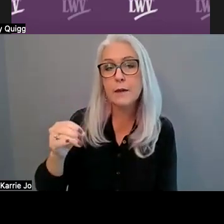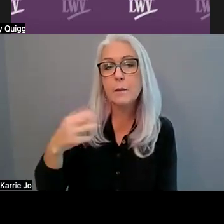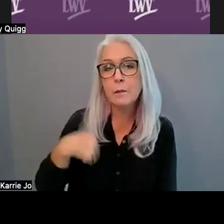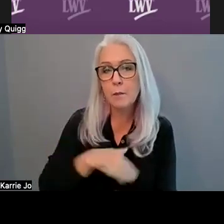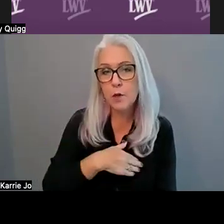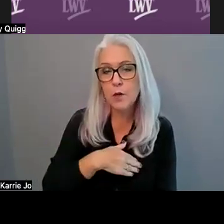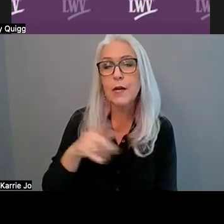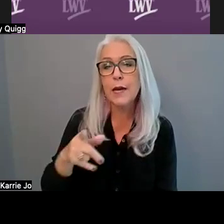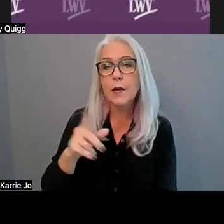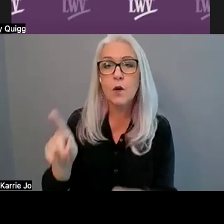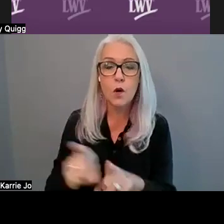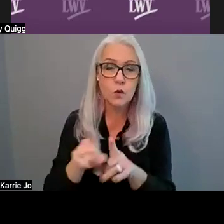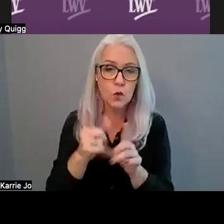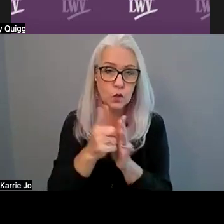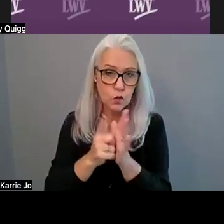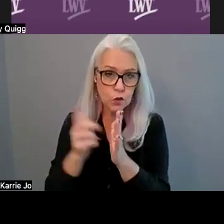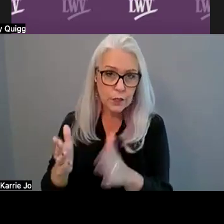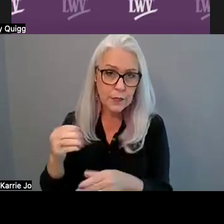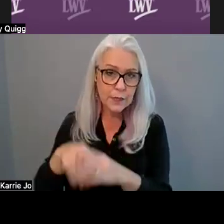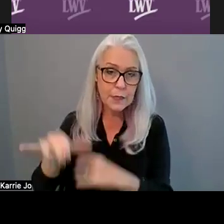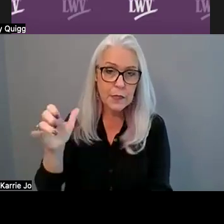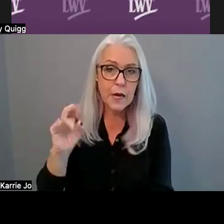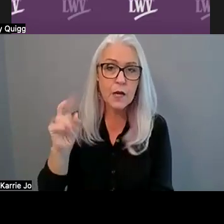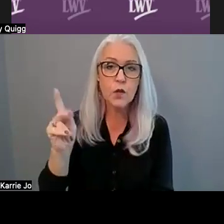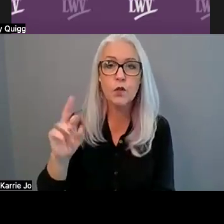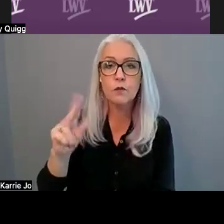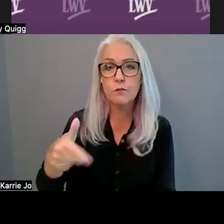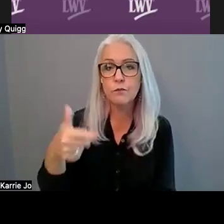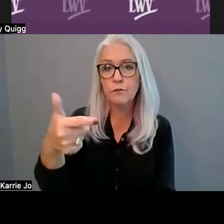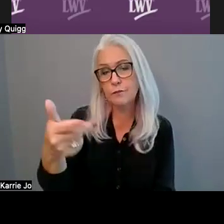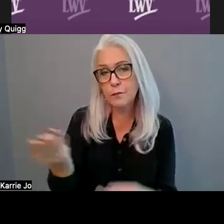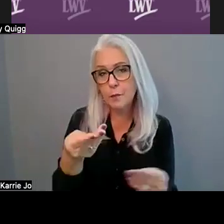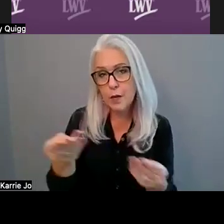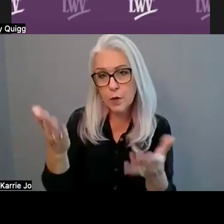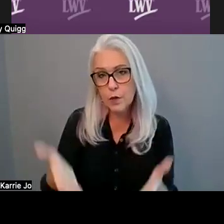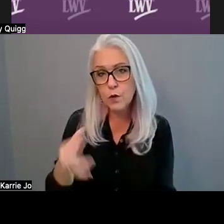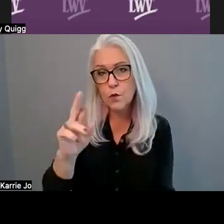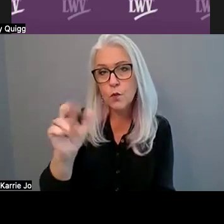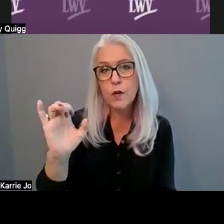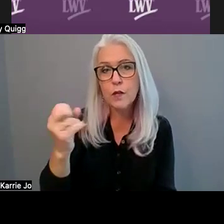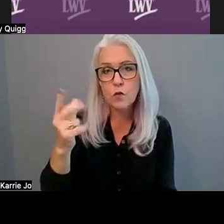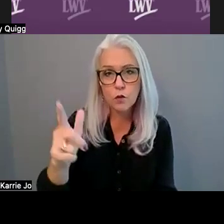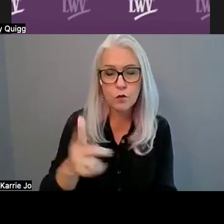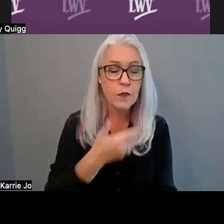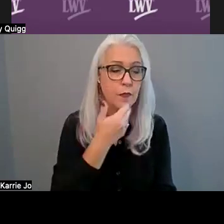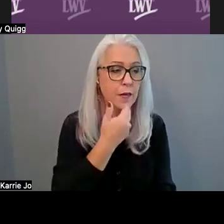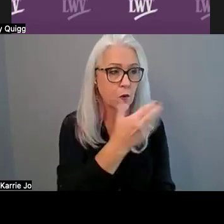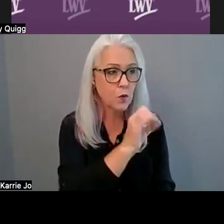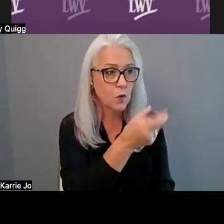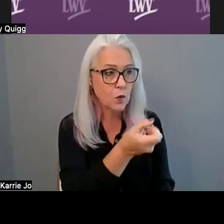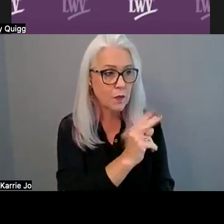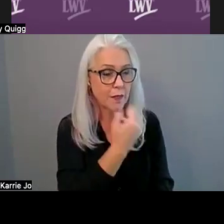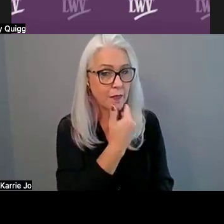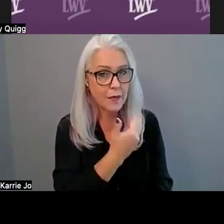of Yonkers. And with that, I will turn the meeting over to the moderator. Thank you, Susan. Thank you for having me